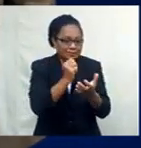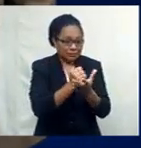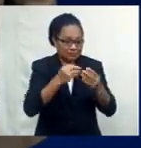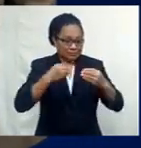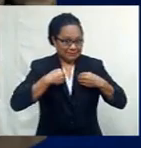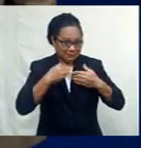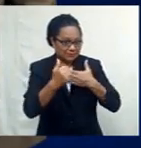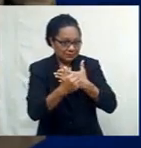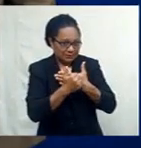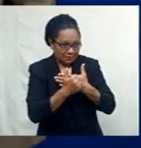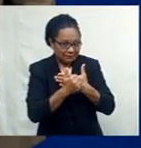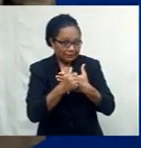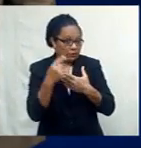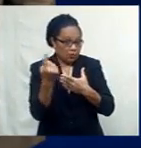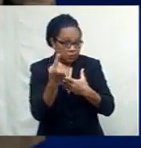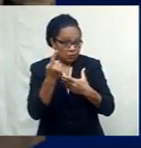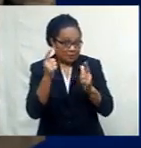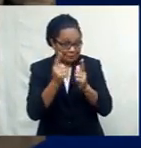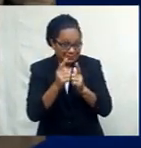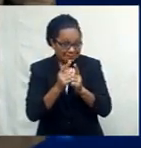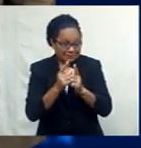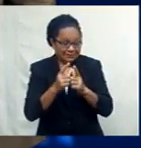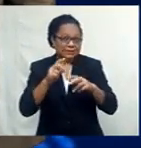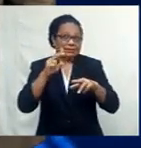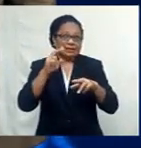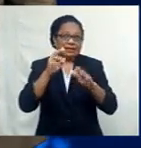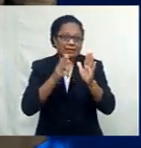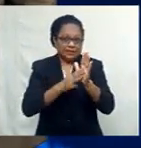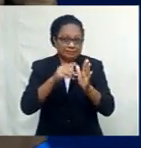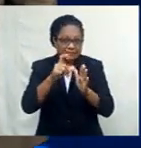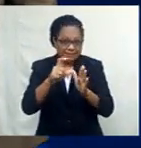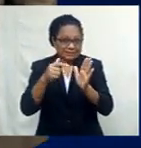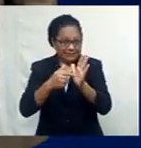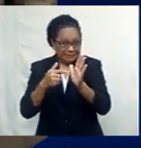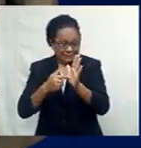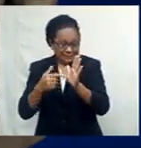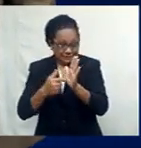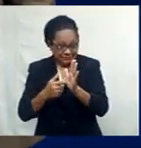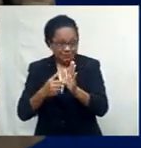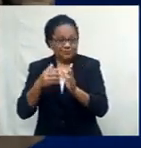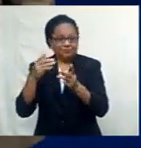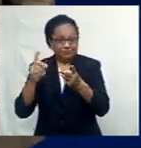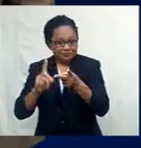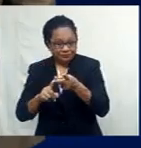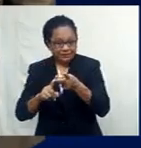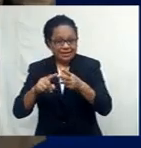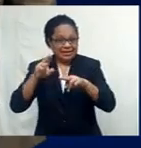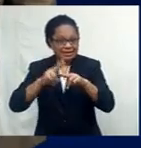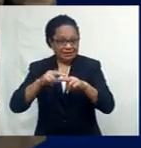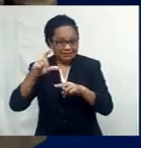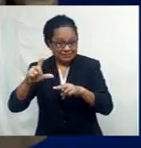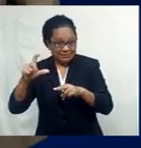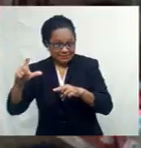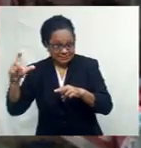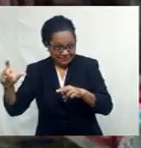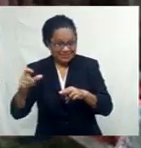was done with the Ministry of Commerce and Trade, the Fijian Competition and Consumer Commission, and the Suva Retailers Association. Minister for Commerce